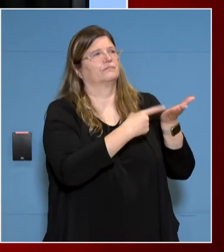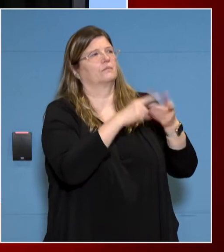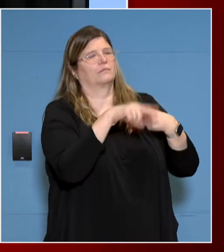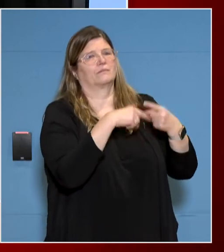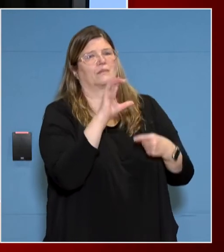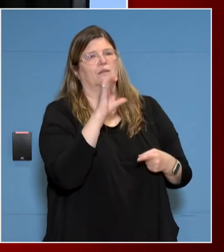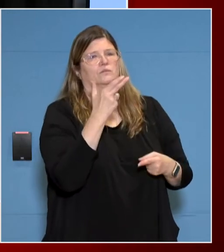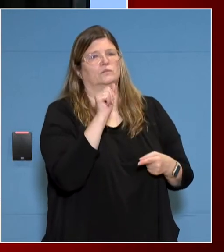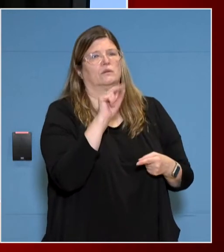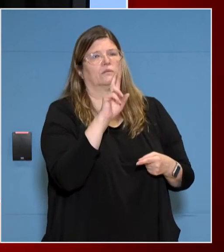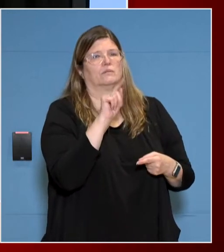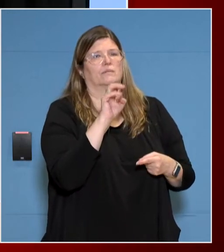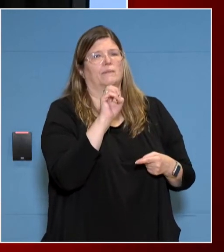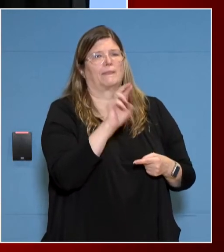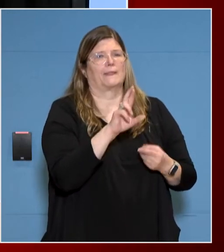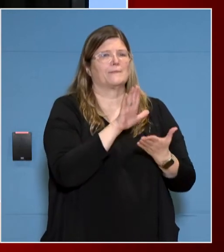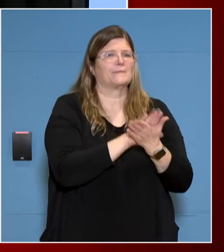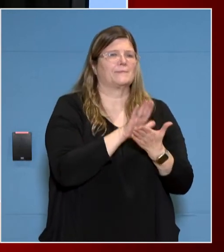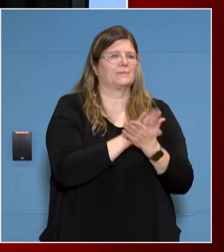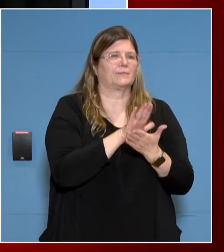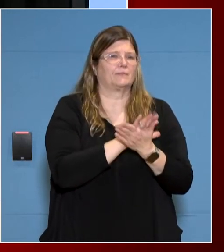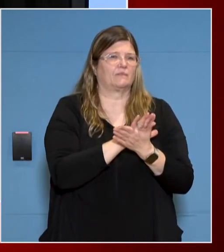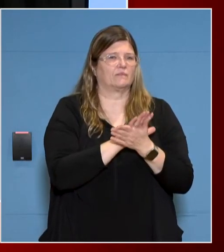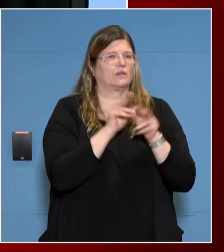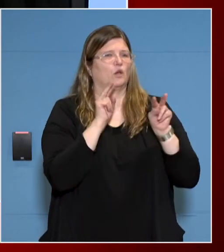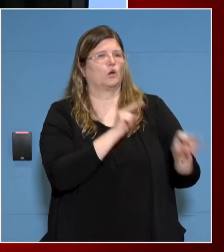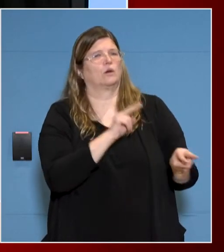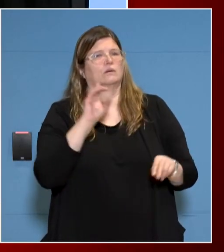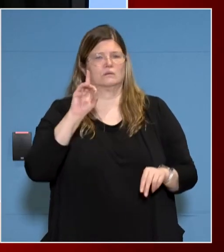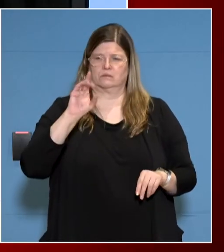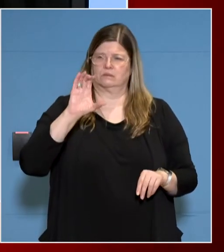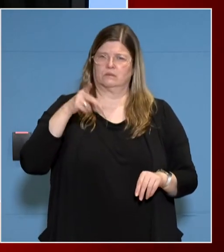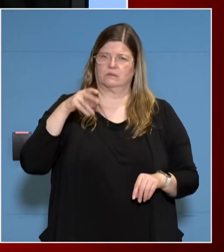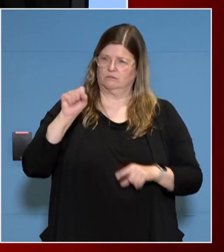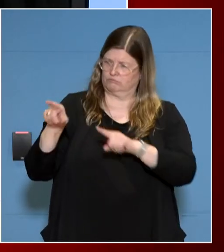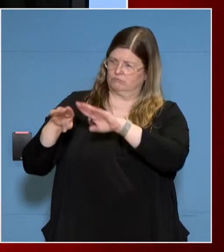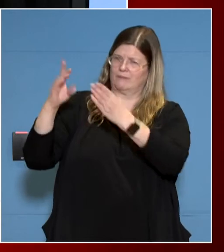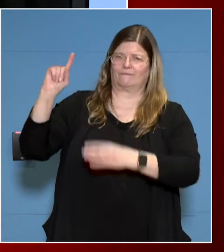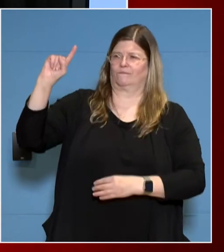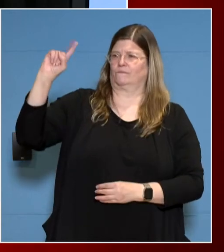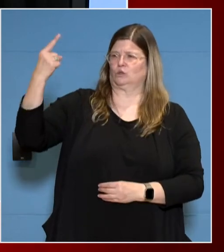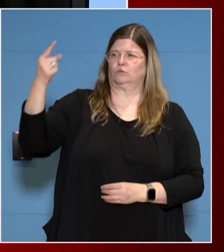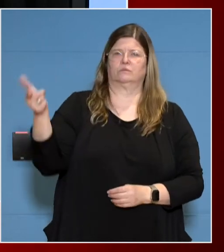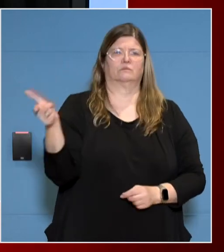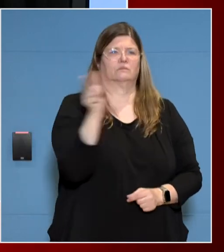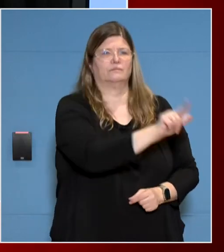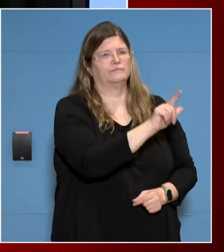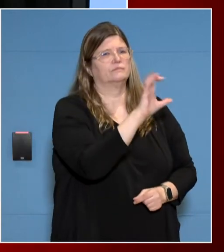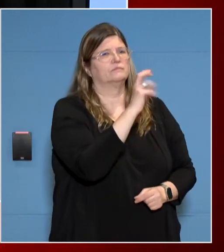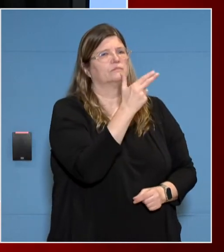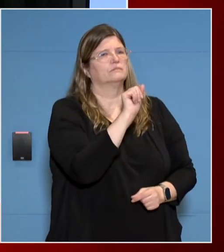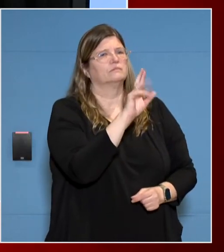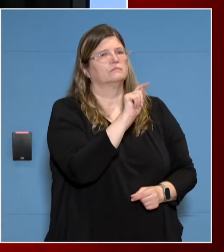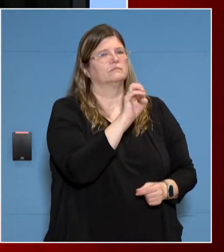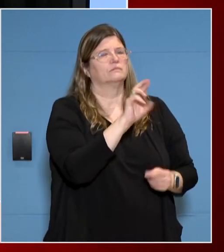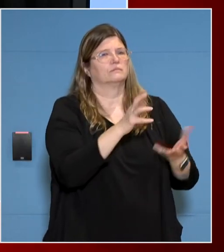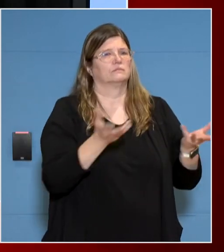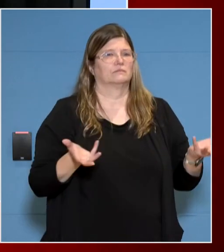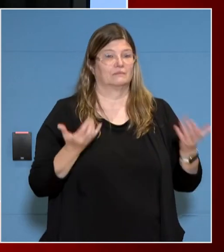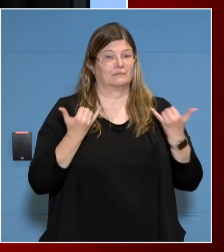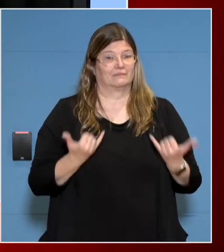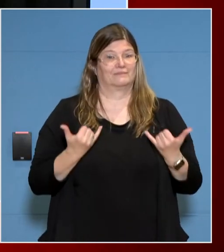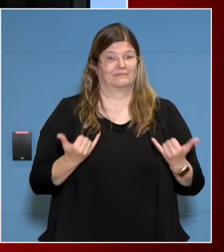to DCPS to open before they make that step. I mean, right now, infection rates, we know their caseloads are higher in this city